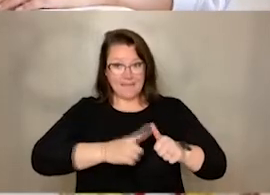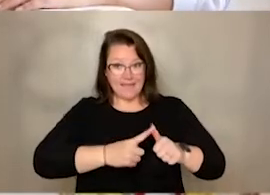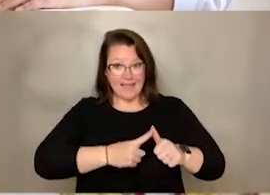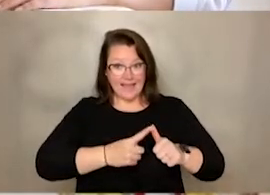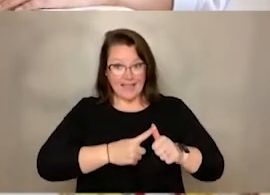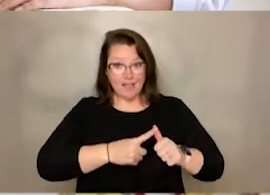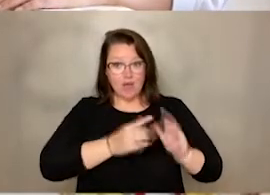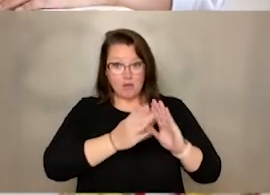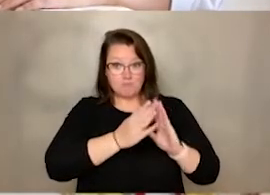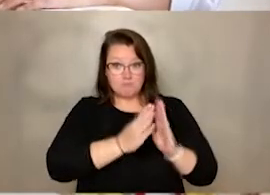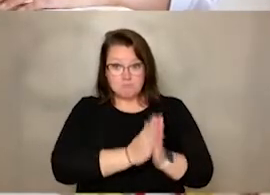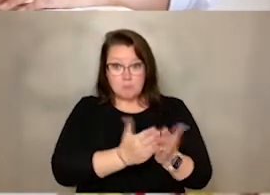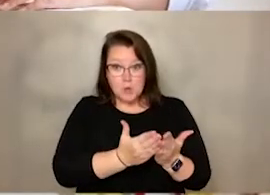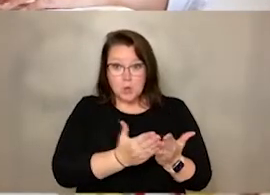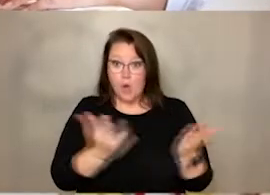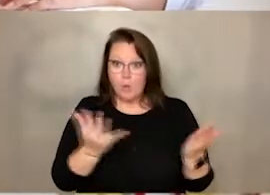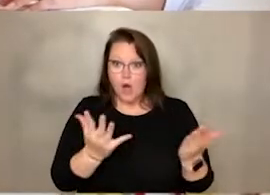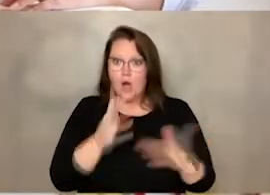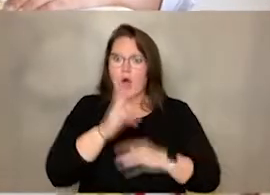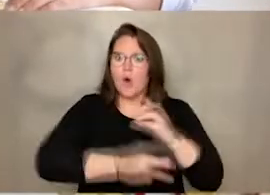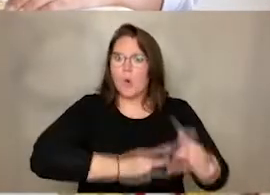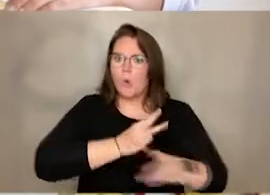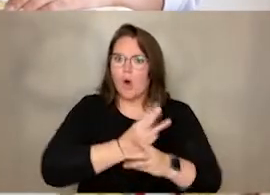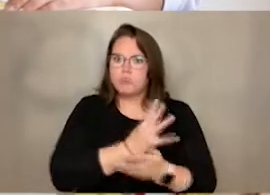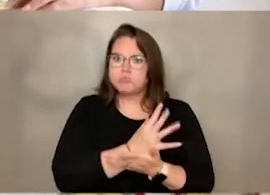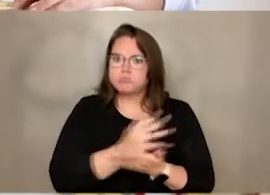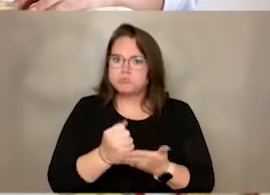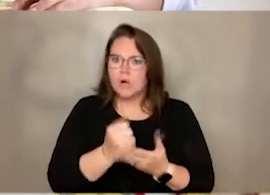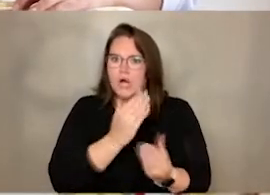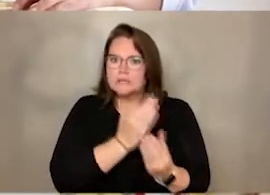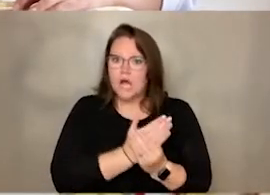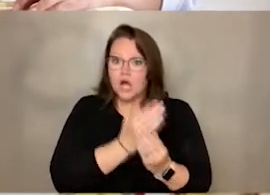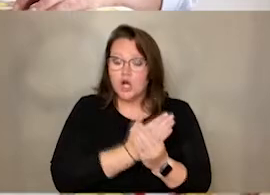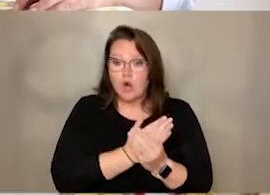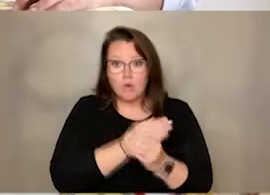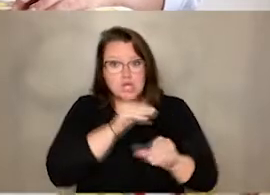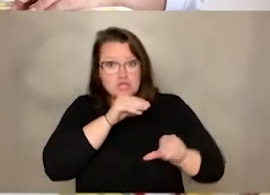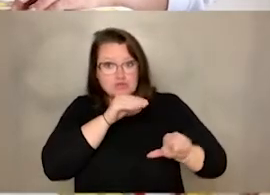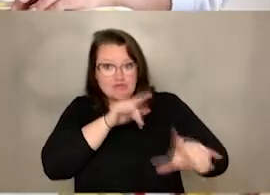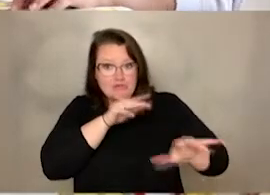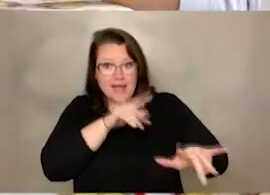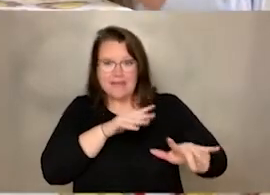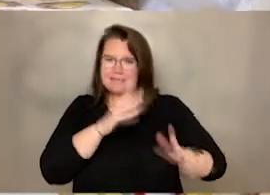the world runs out of tacos, and the dragons were very sad.